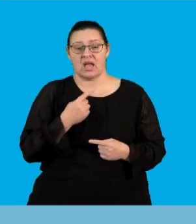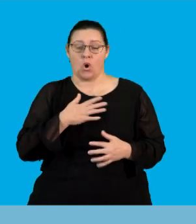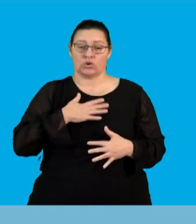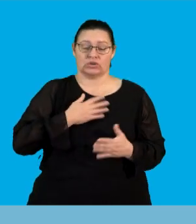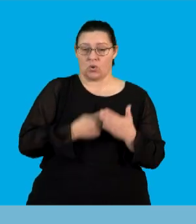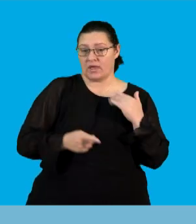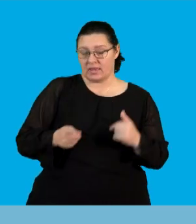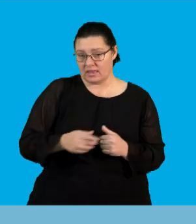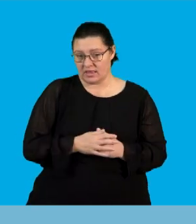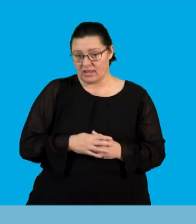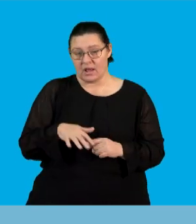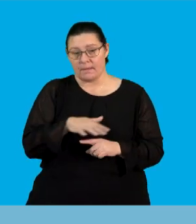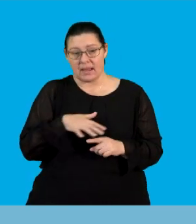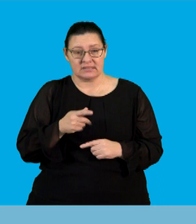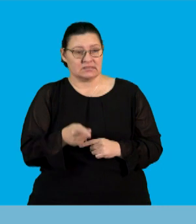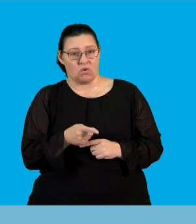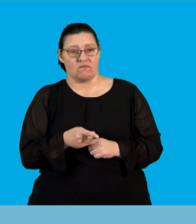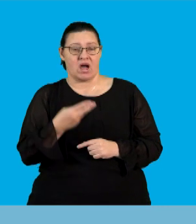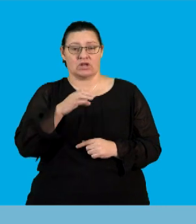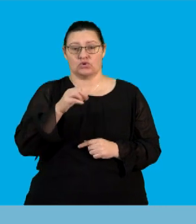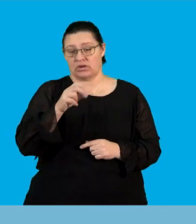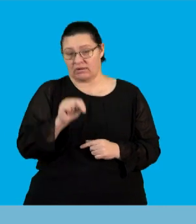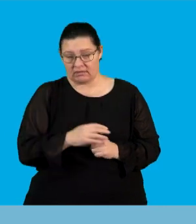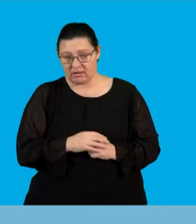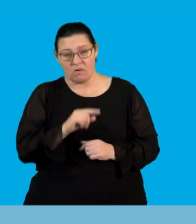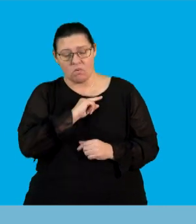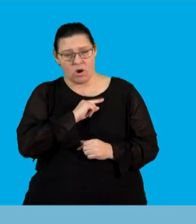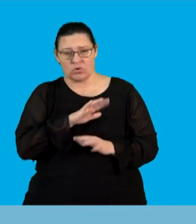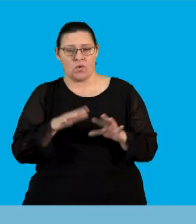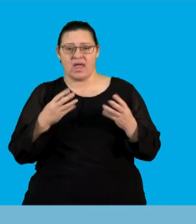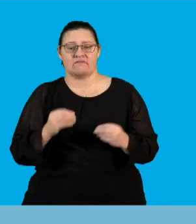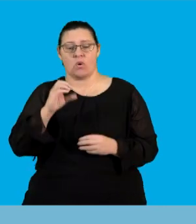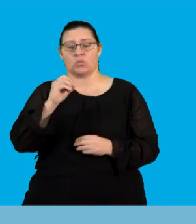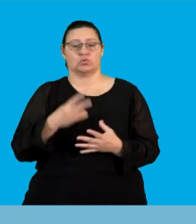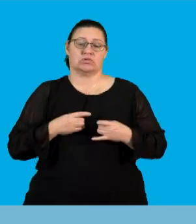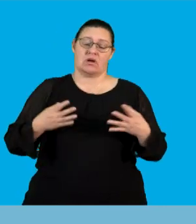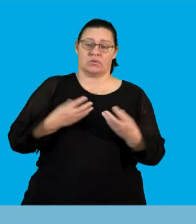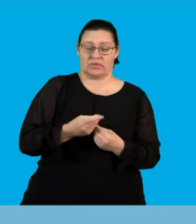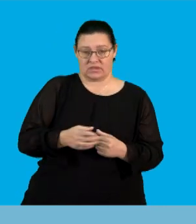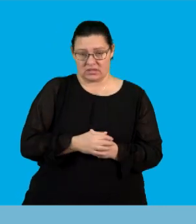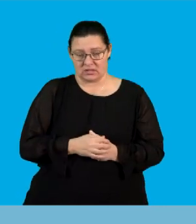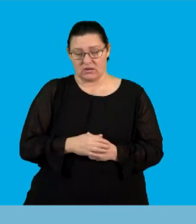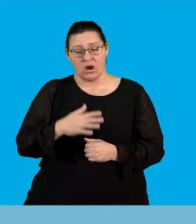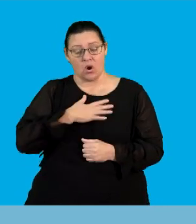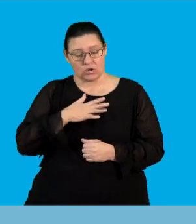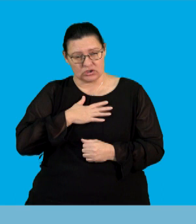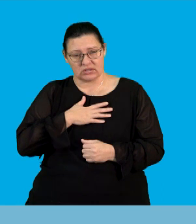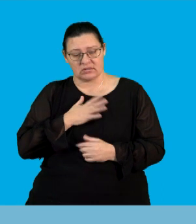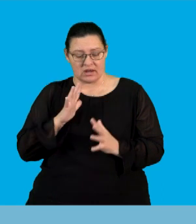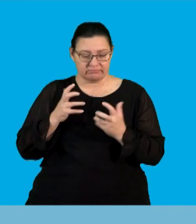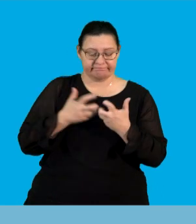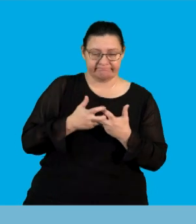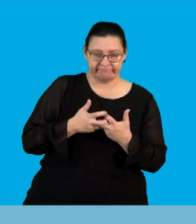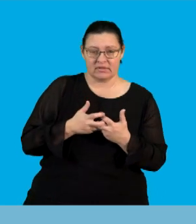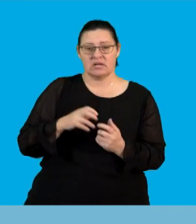cannot just have oxygen there in place of our hydrogen, because we didn't have O2 to begin with. That